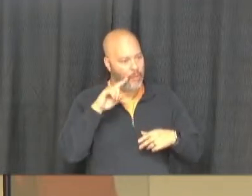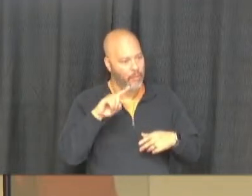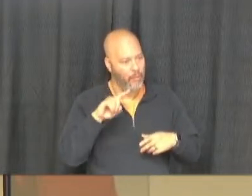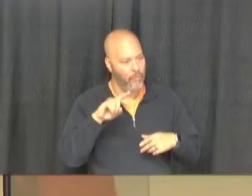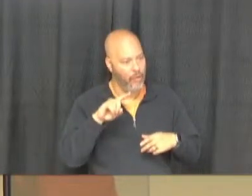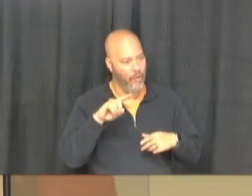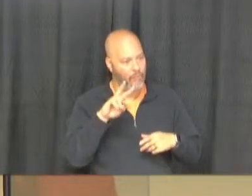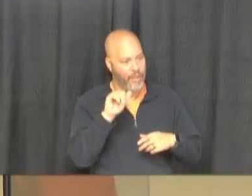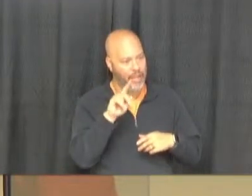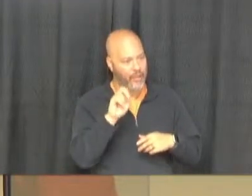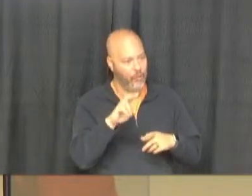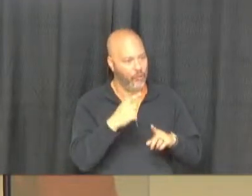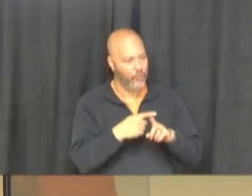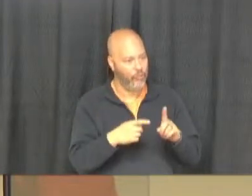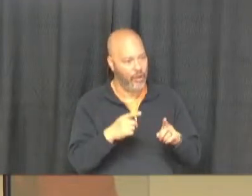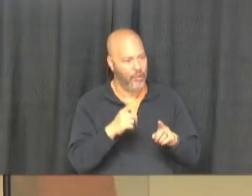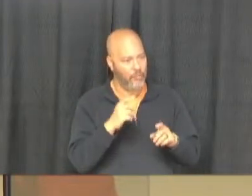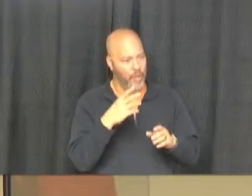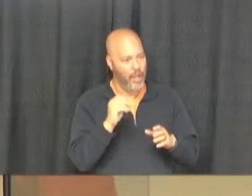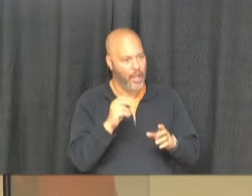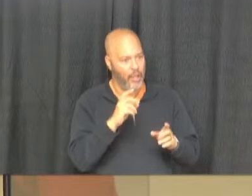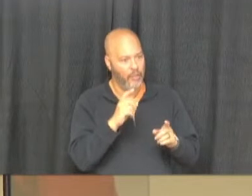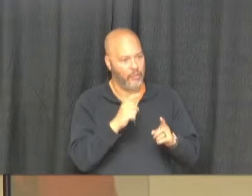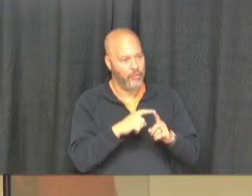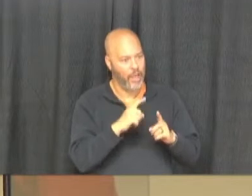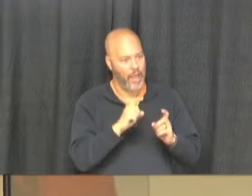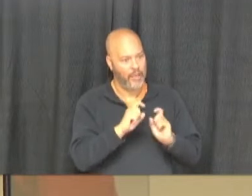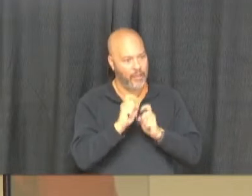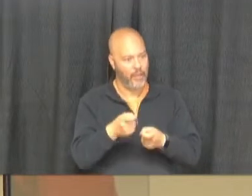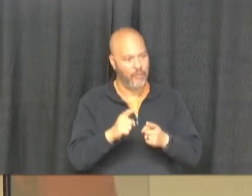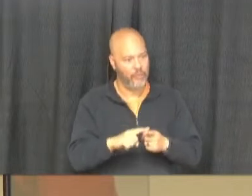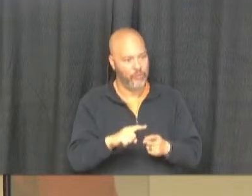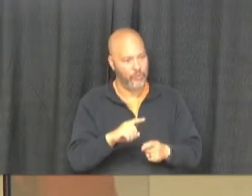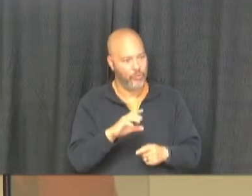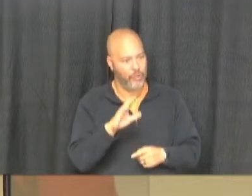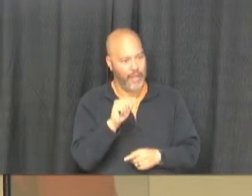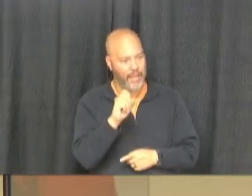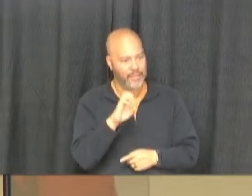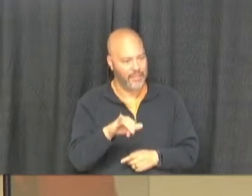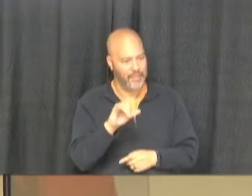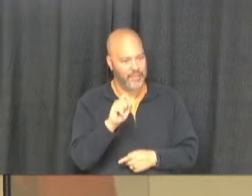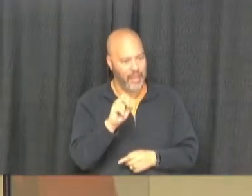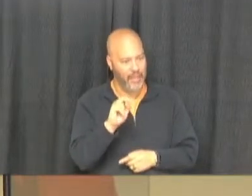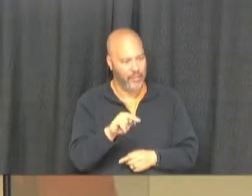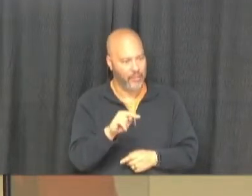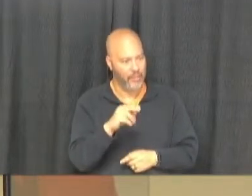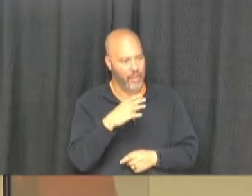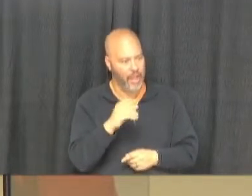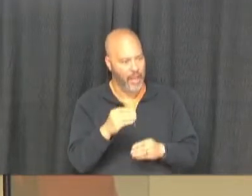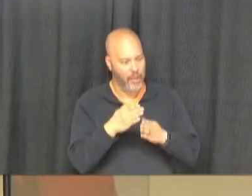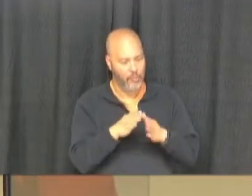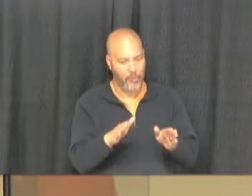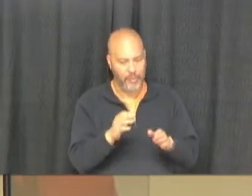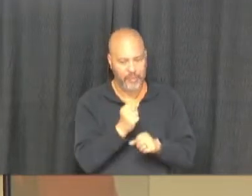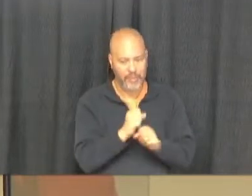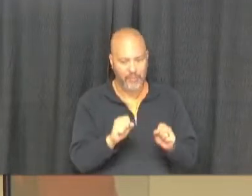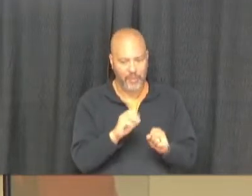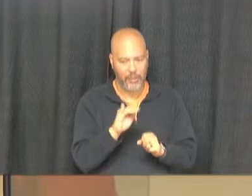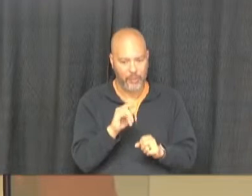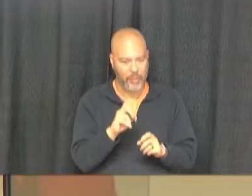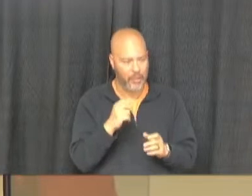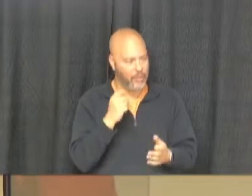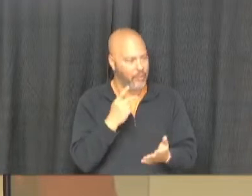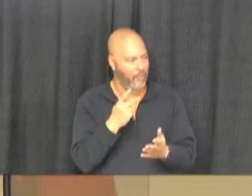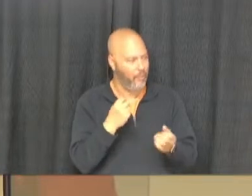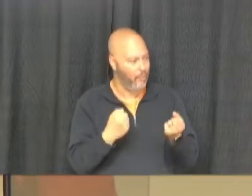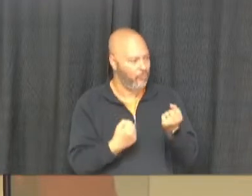Vader, from K-9 unit and donation to police officer Casey Stanton. Both Finance and the Public Safety Committee voted in